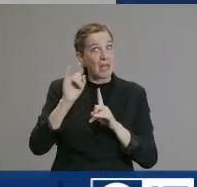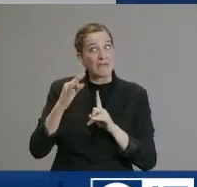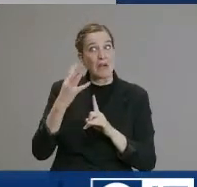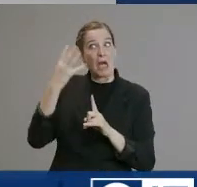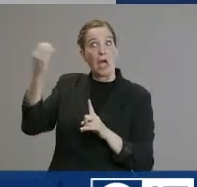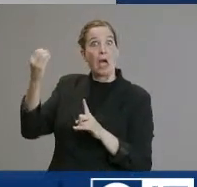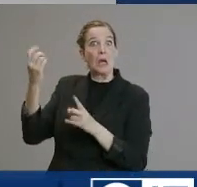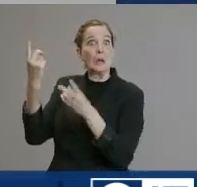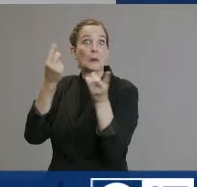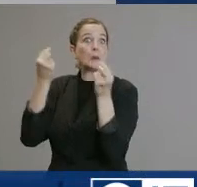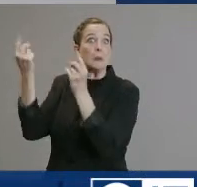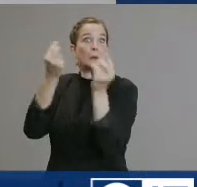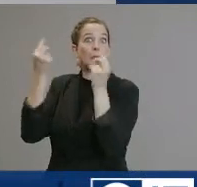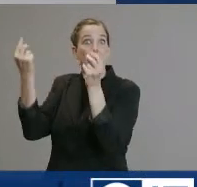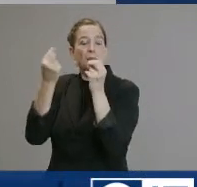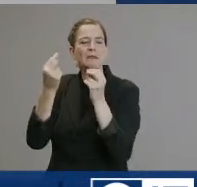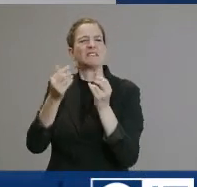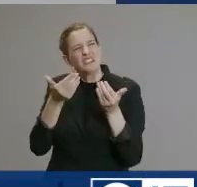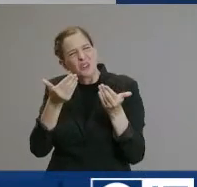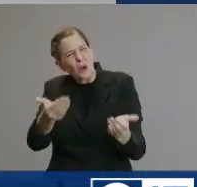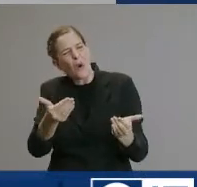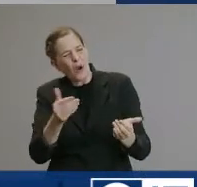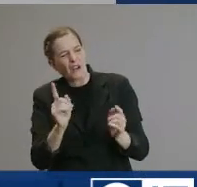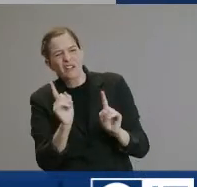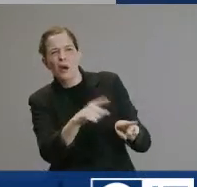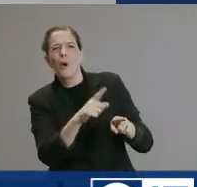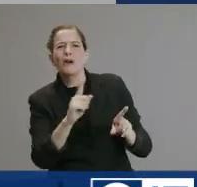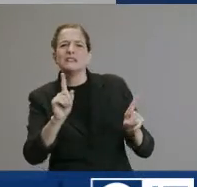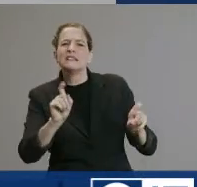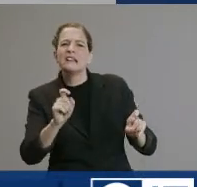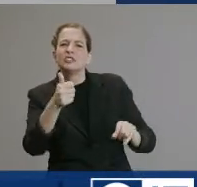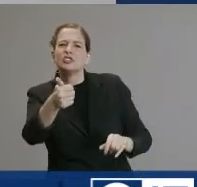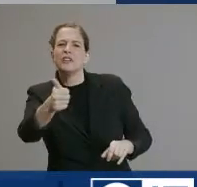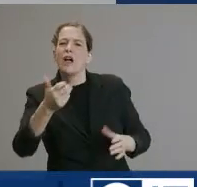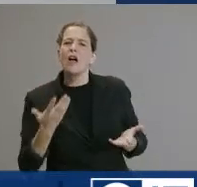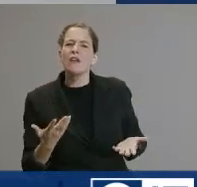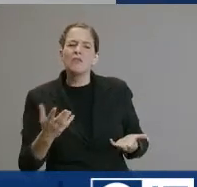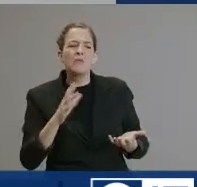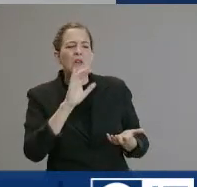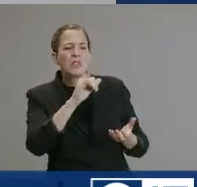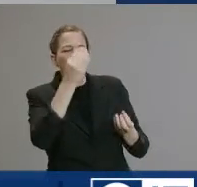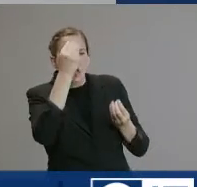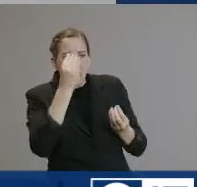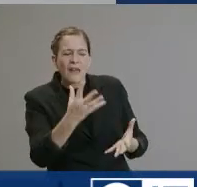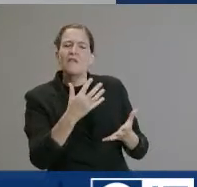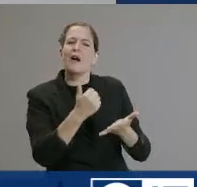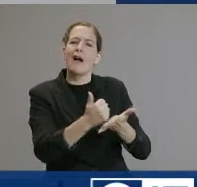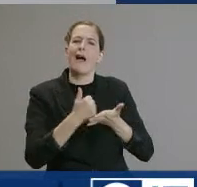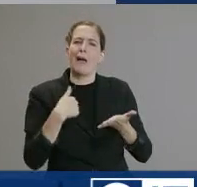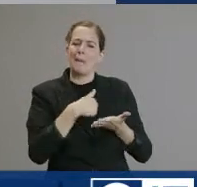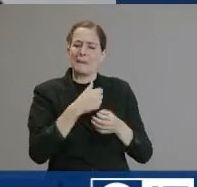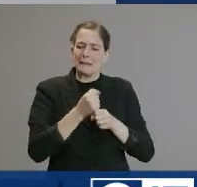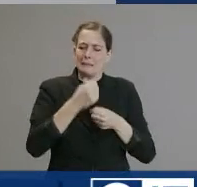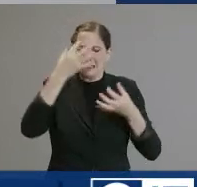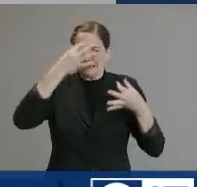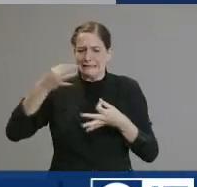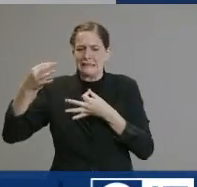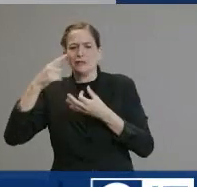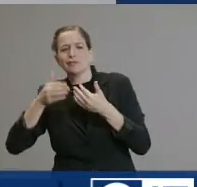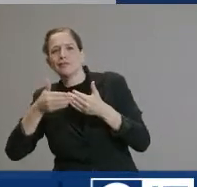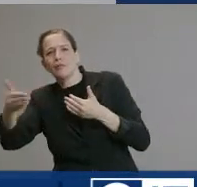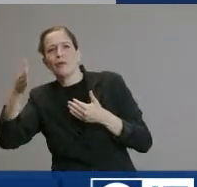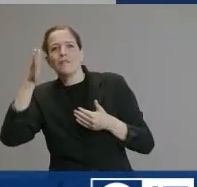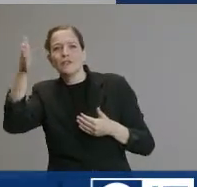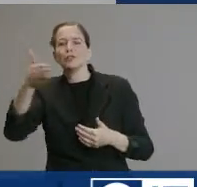test. That information, that data will help us and inform decisions going into the future. Thank you, everyone.